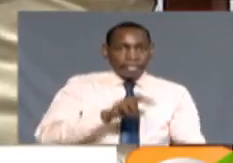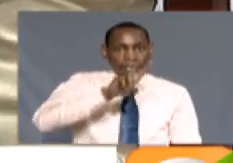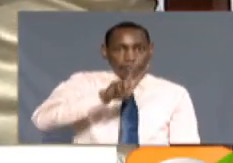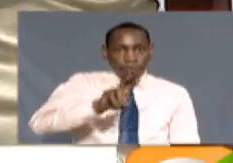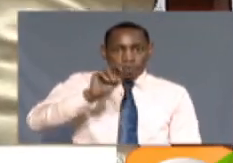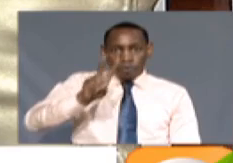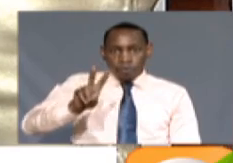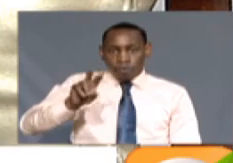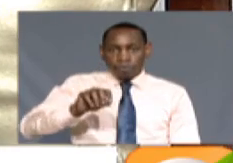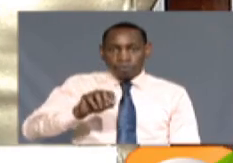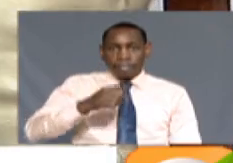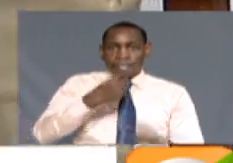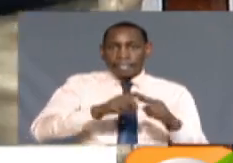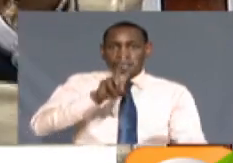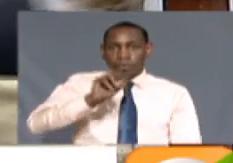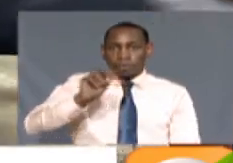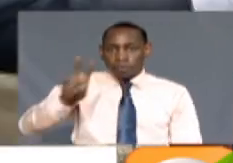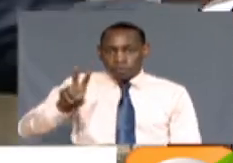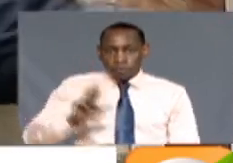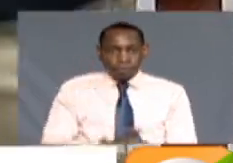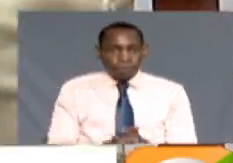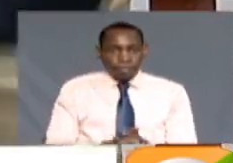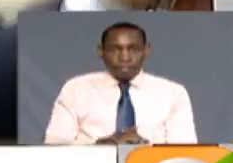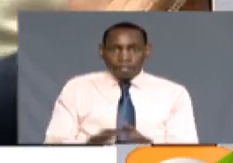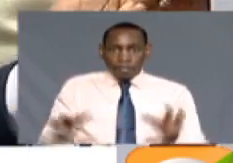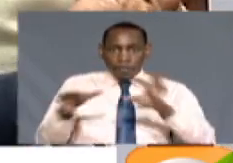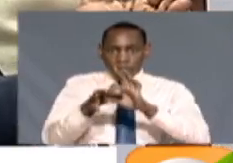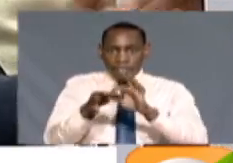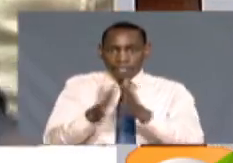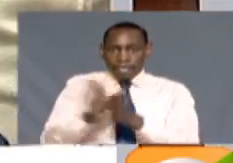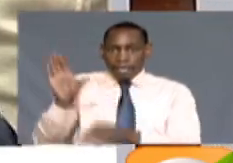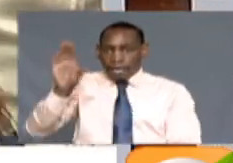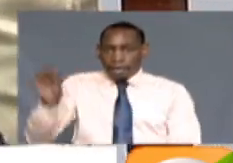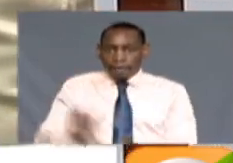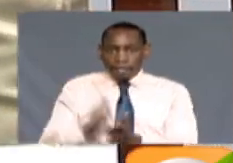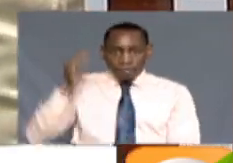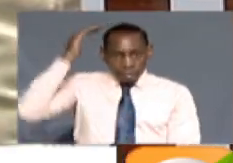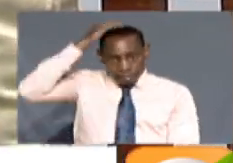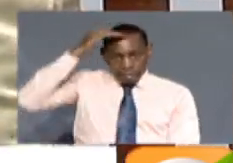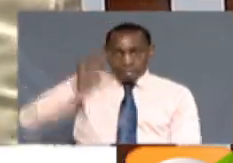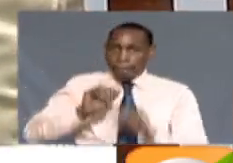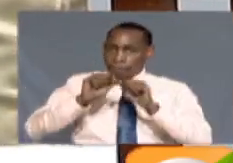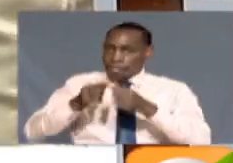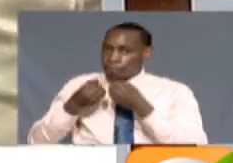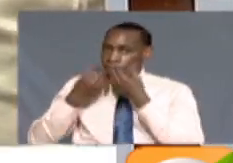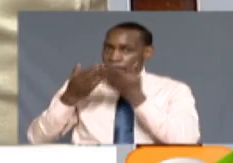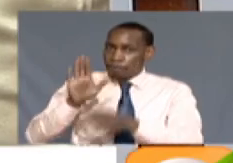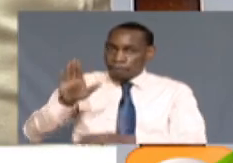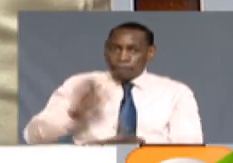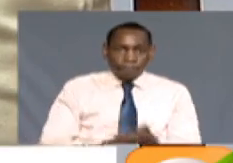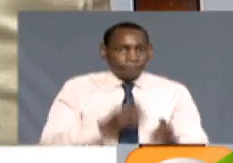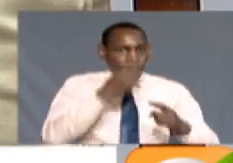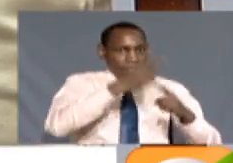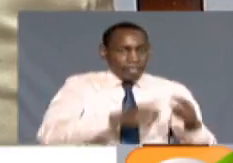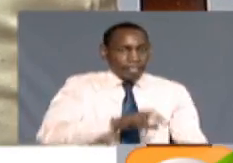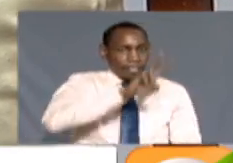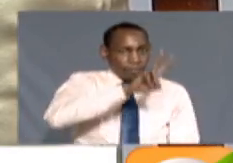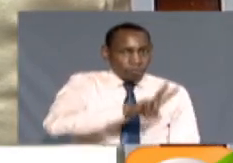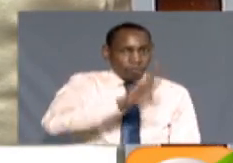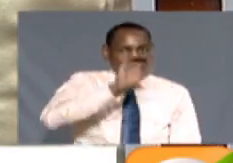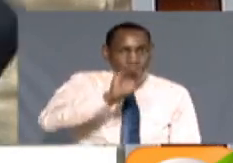after, you know, I go there all day, I coordinate Africa and Asia at international level, so I'm telling you what I know. Yes.